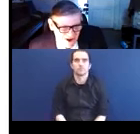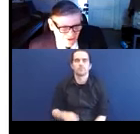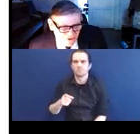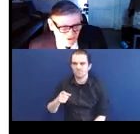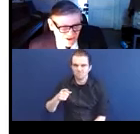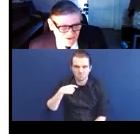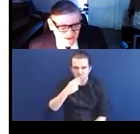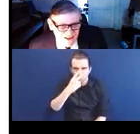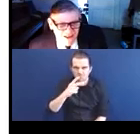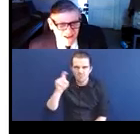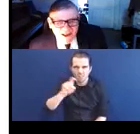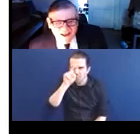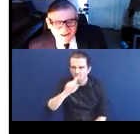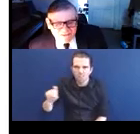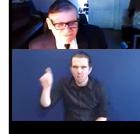very helpful, thanks.